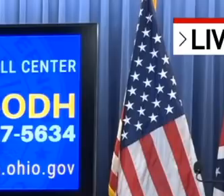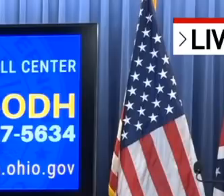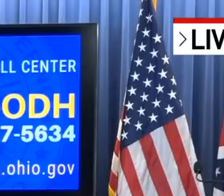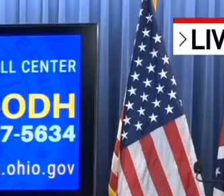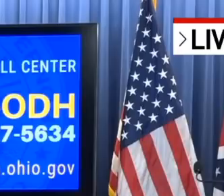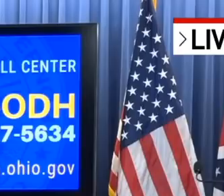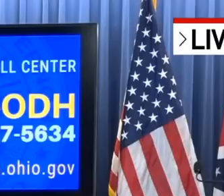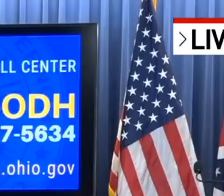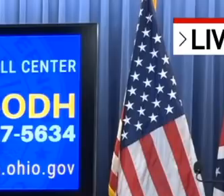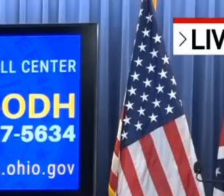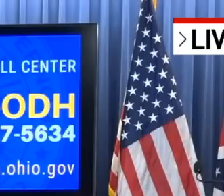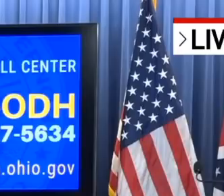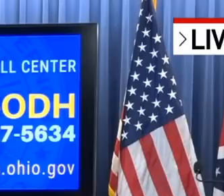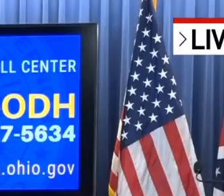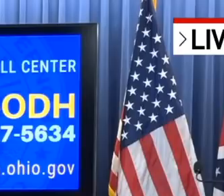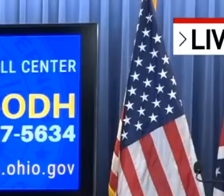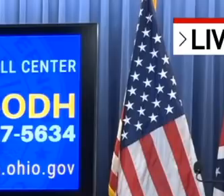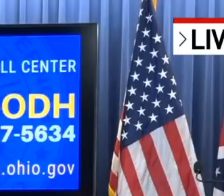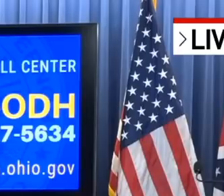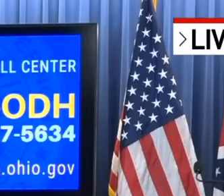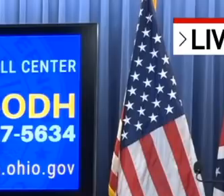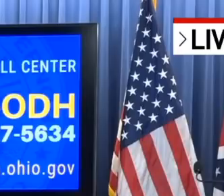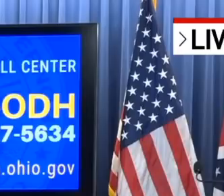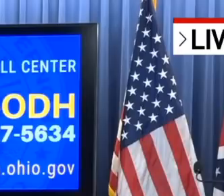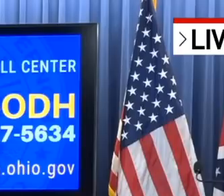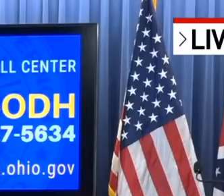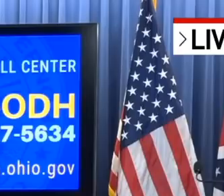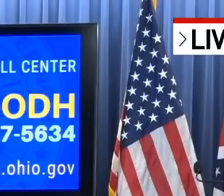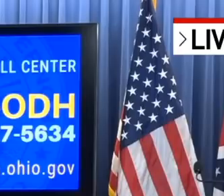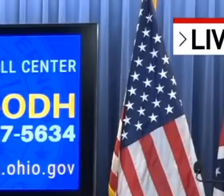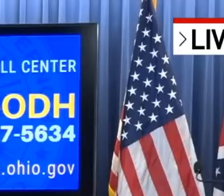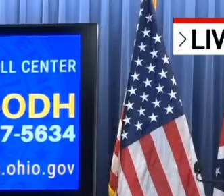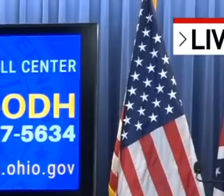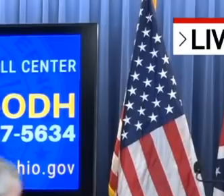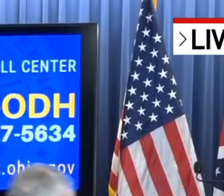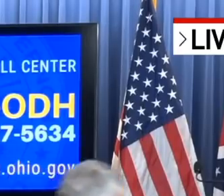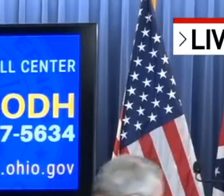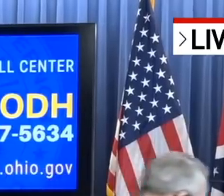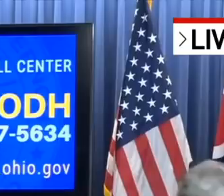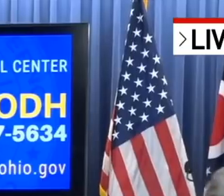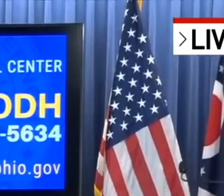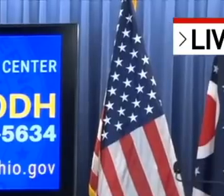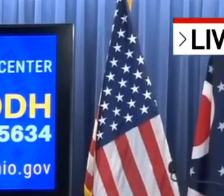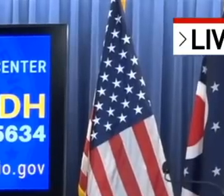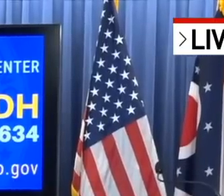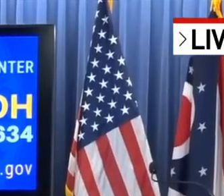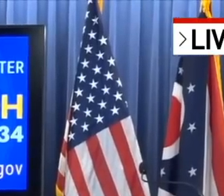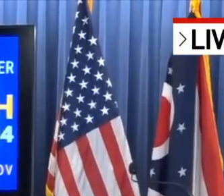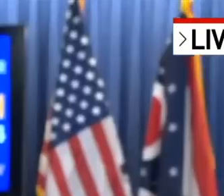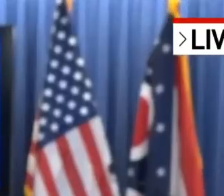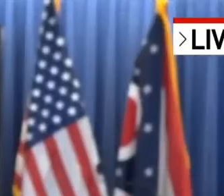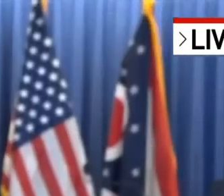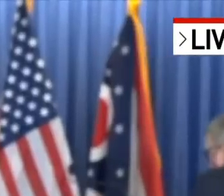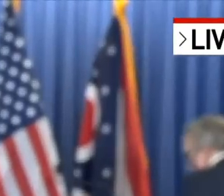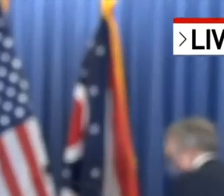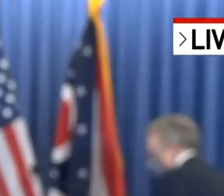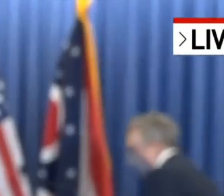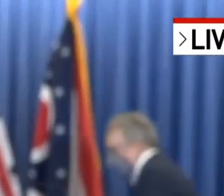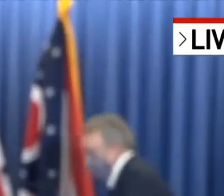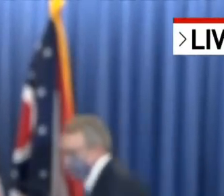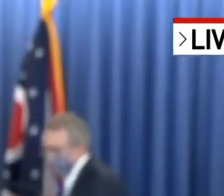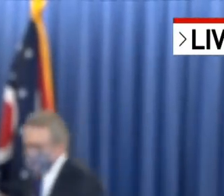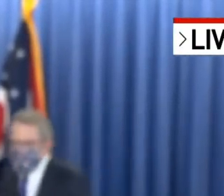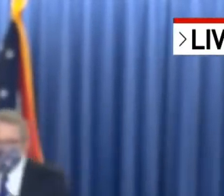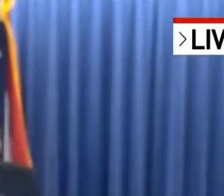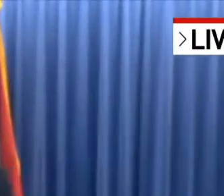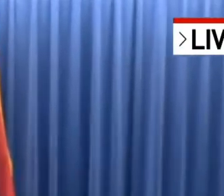sure we'll also talk about the BMV lines. We've seen extremely long lines at some of those places. And as I say that, the